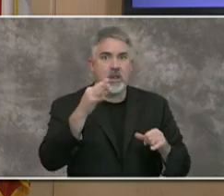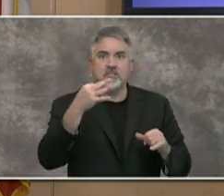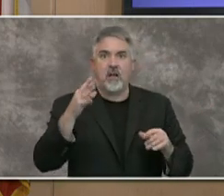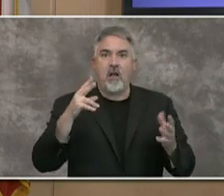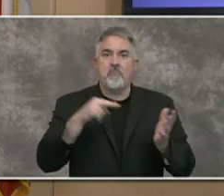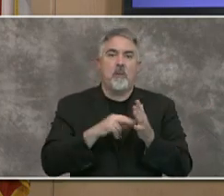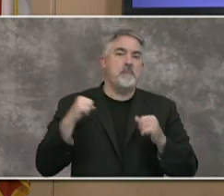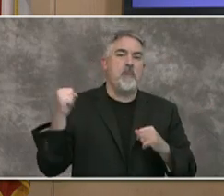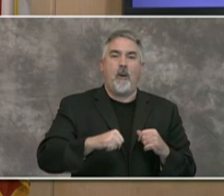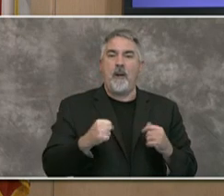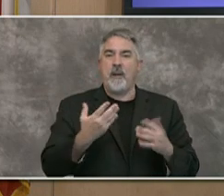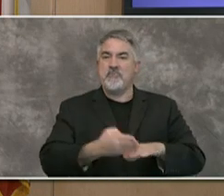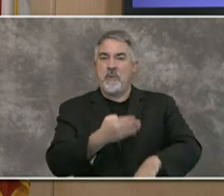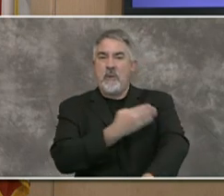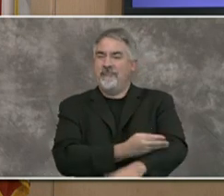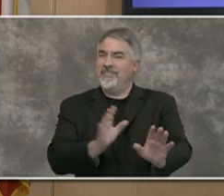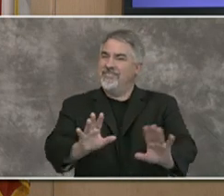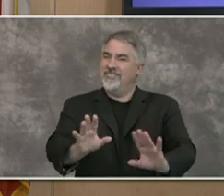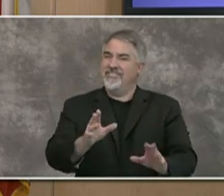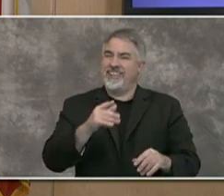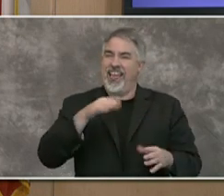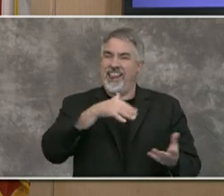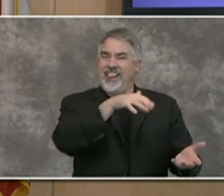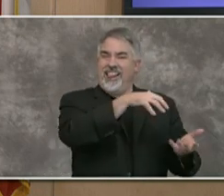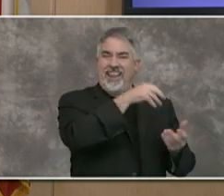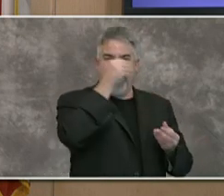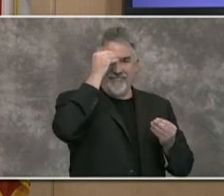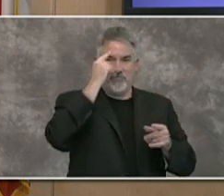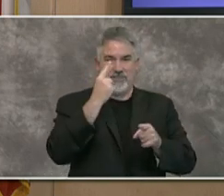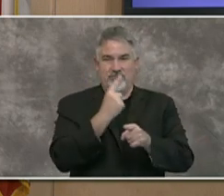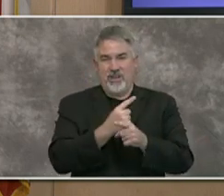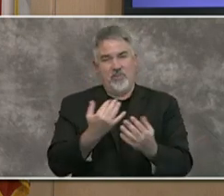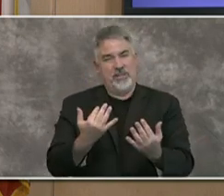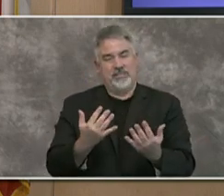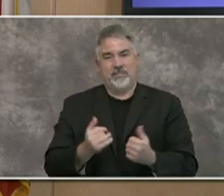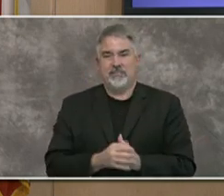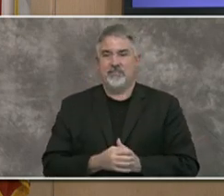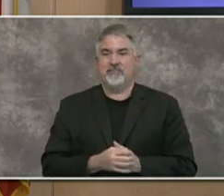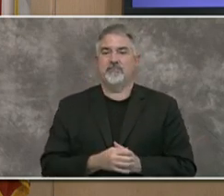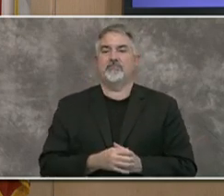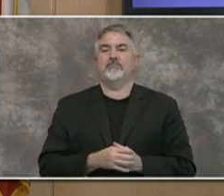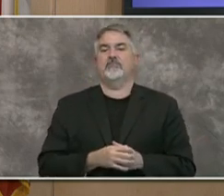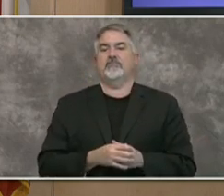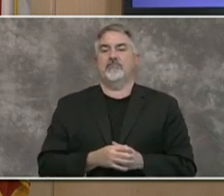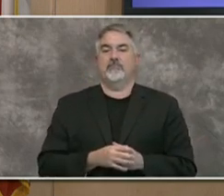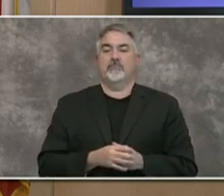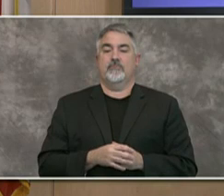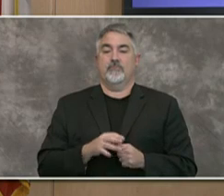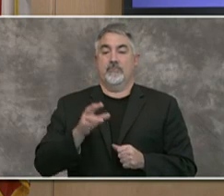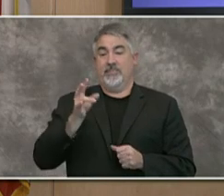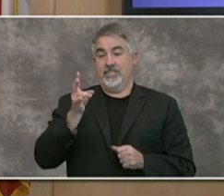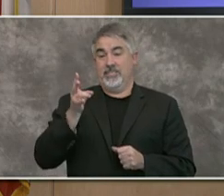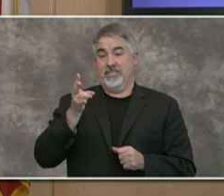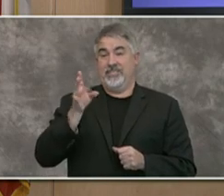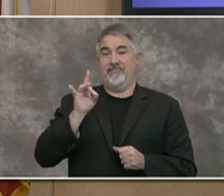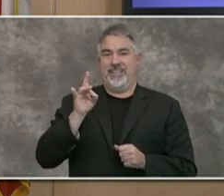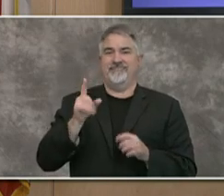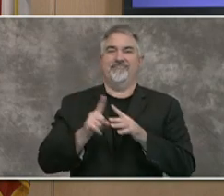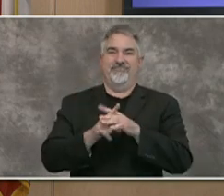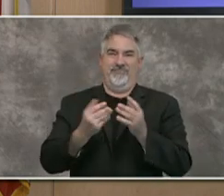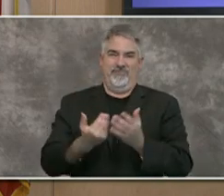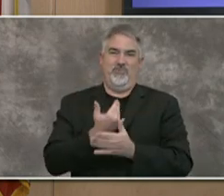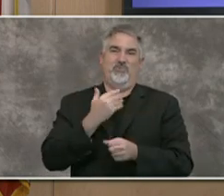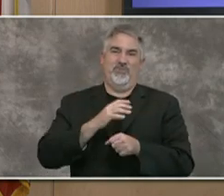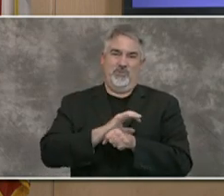Of the 1,404 cases, which is 78 more than the day before, 799 or 56%